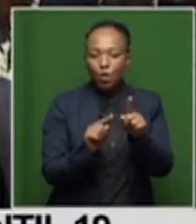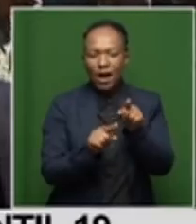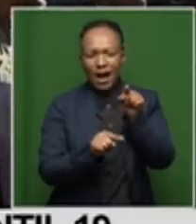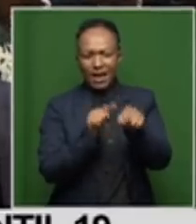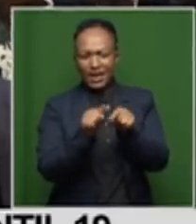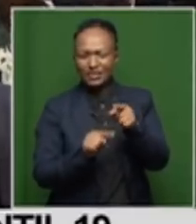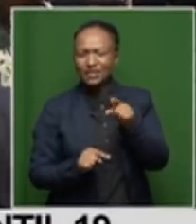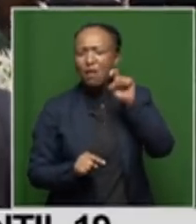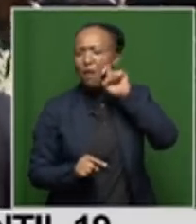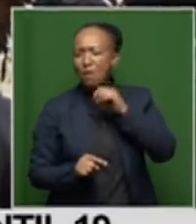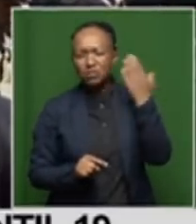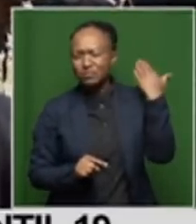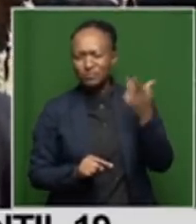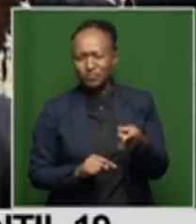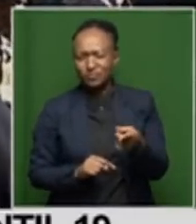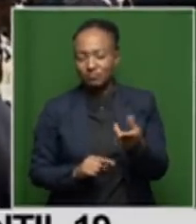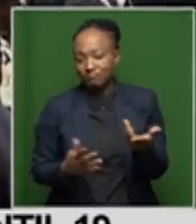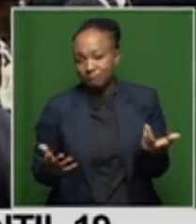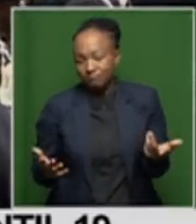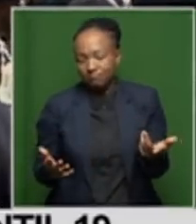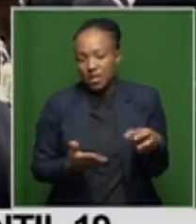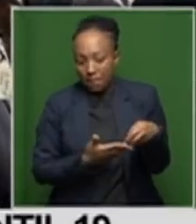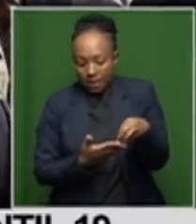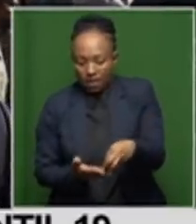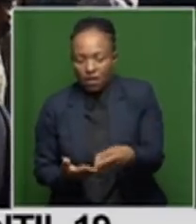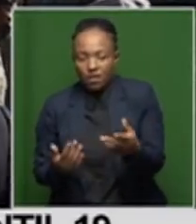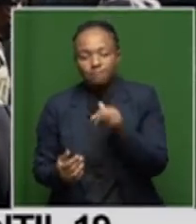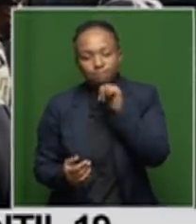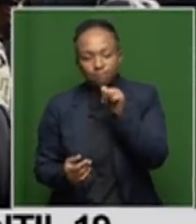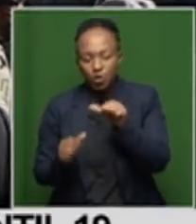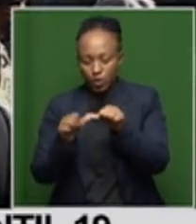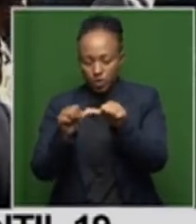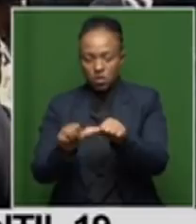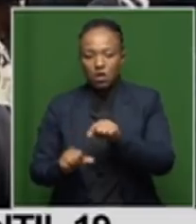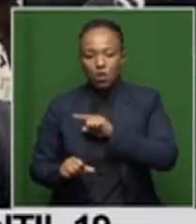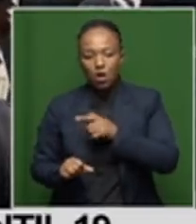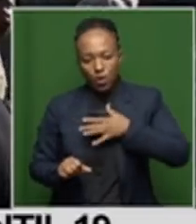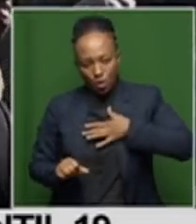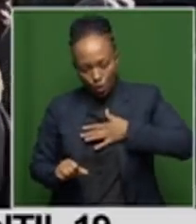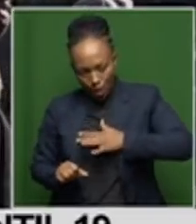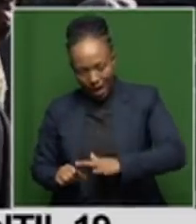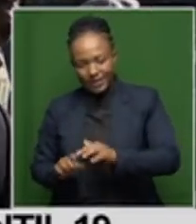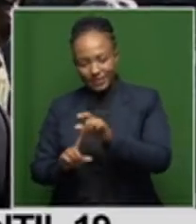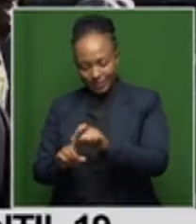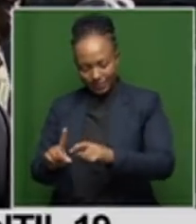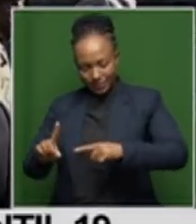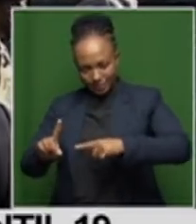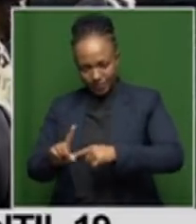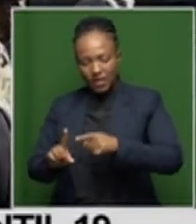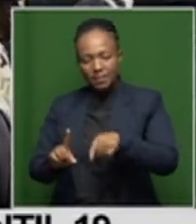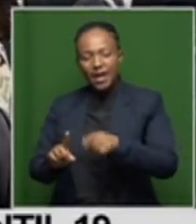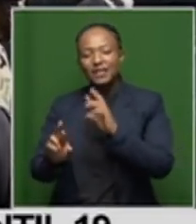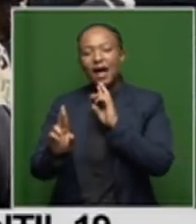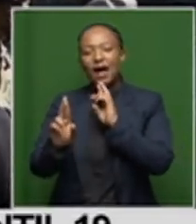being recycled. But there's no doubt that we are going to continue. All we want the accused to be able to answer to the